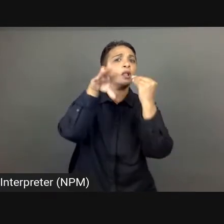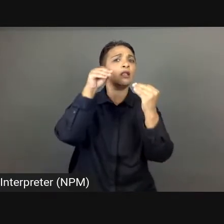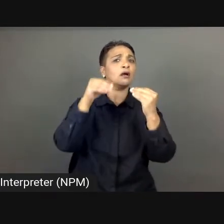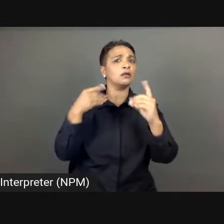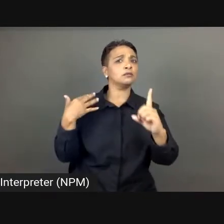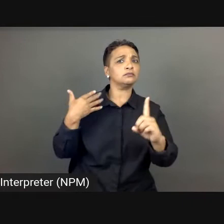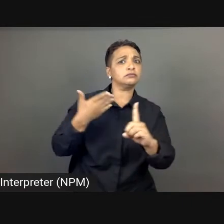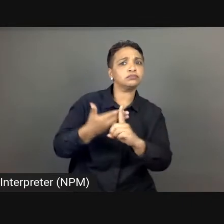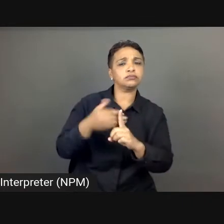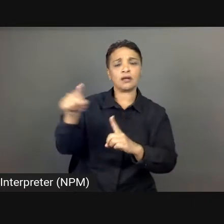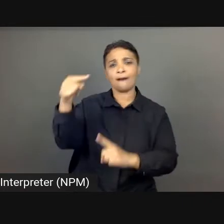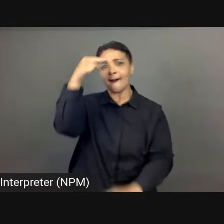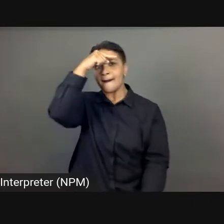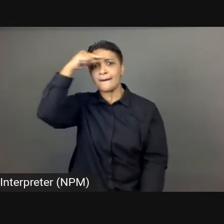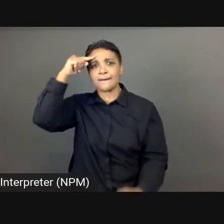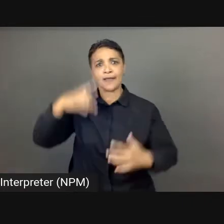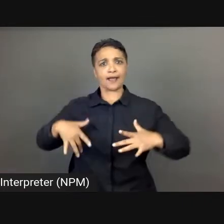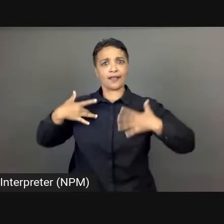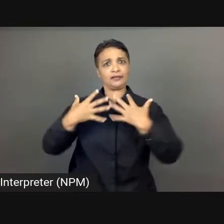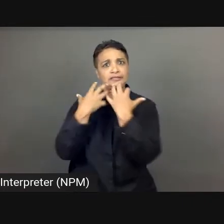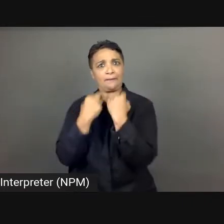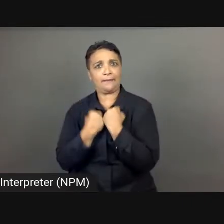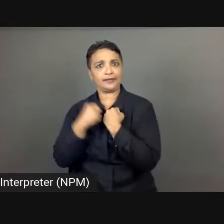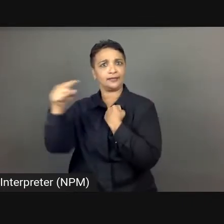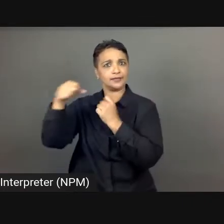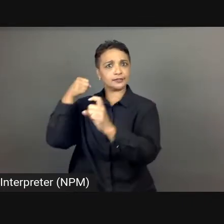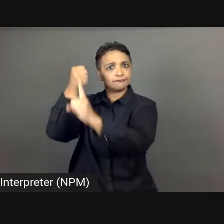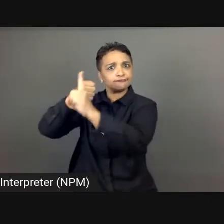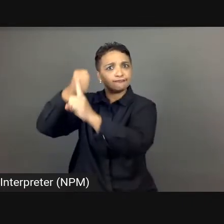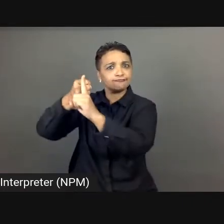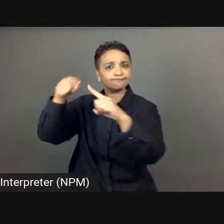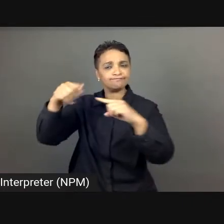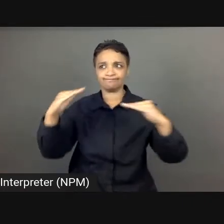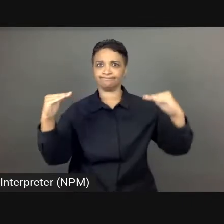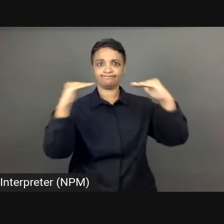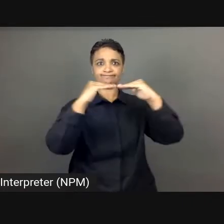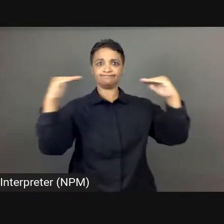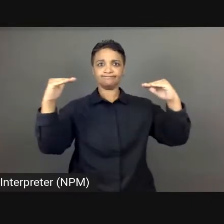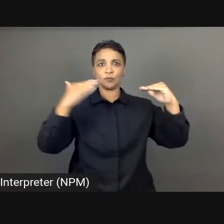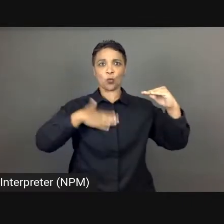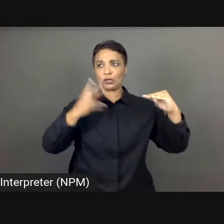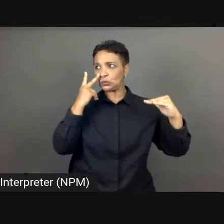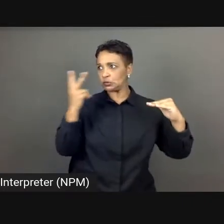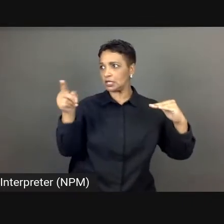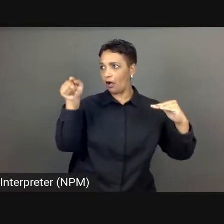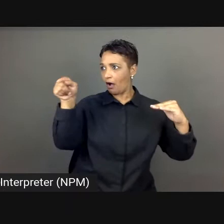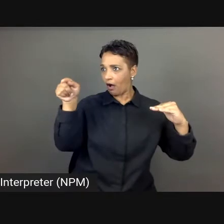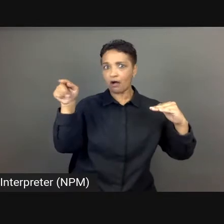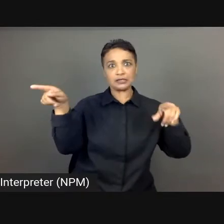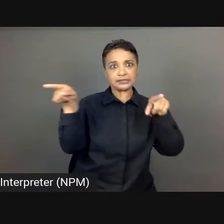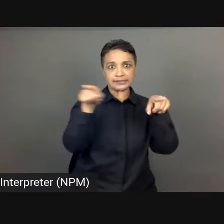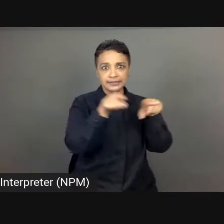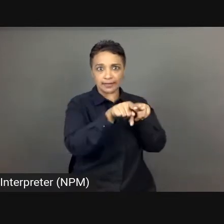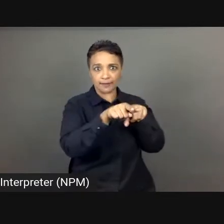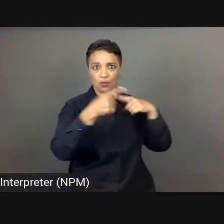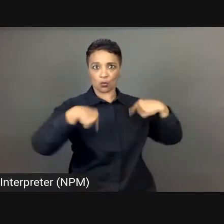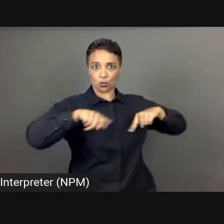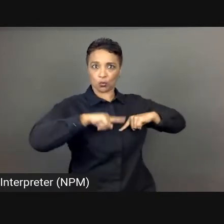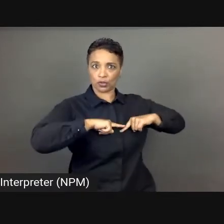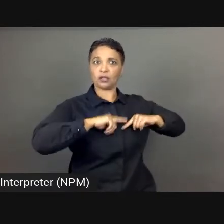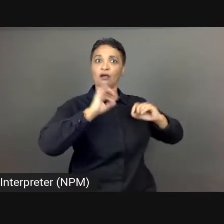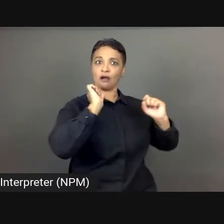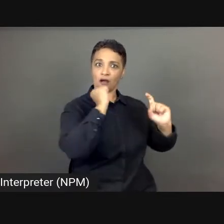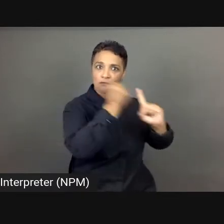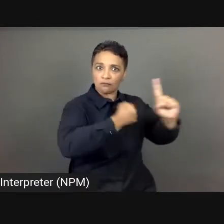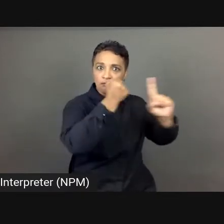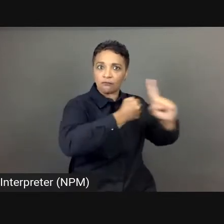rights movement for them to take a place so that their issues begin to be highlighted within the civil rights movement. We've